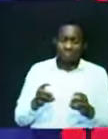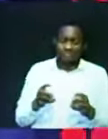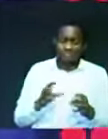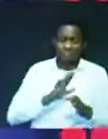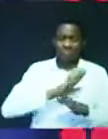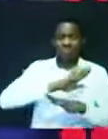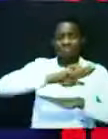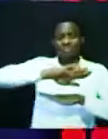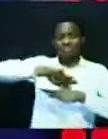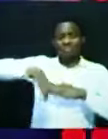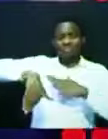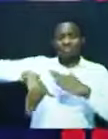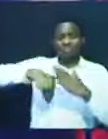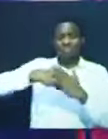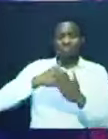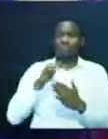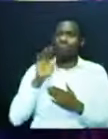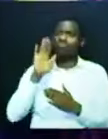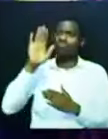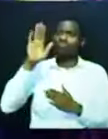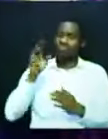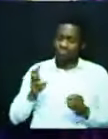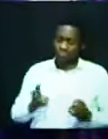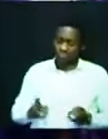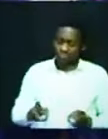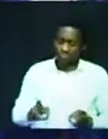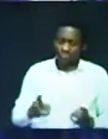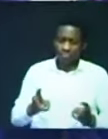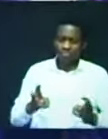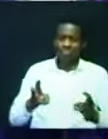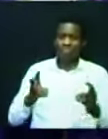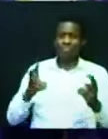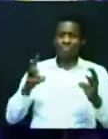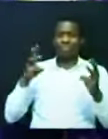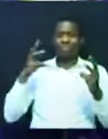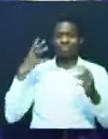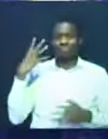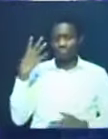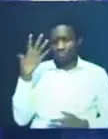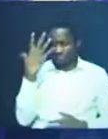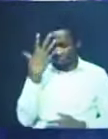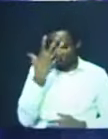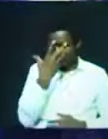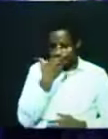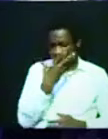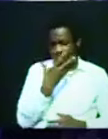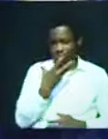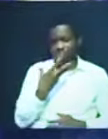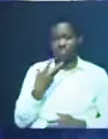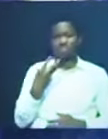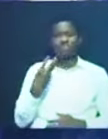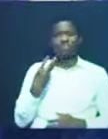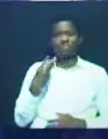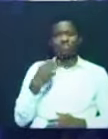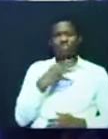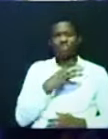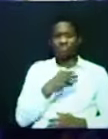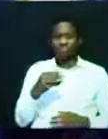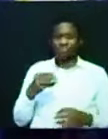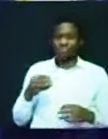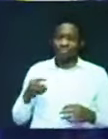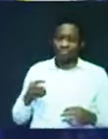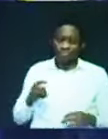eyefe. Na kwenye na eyefe,